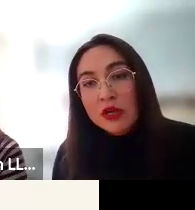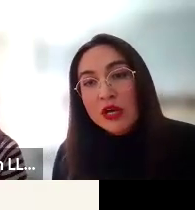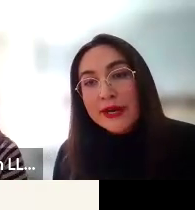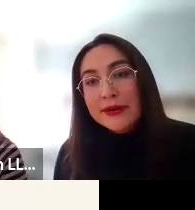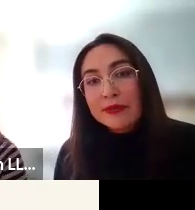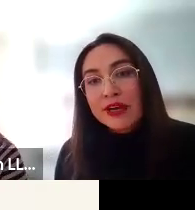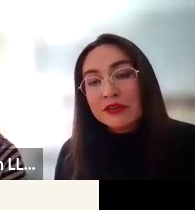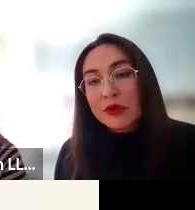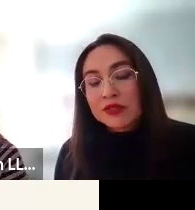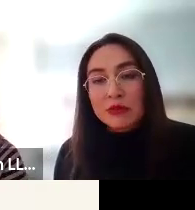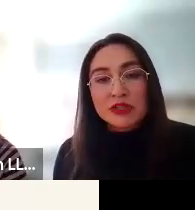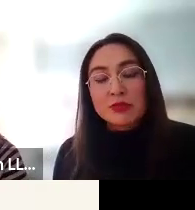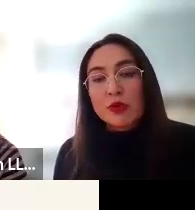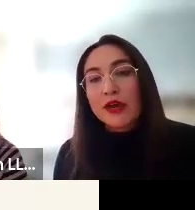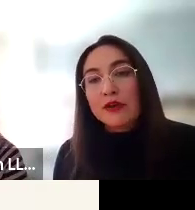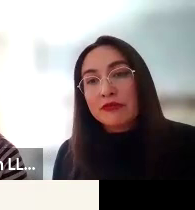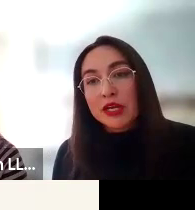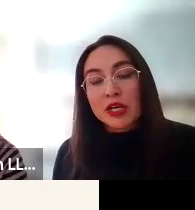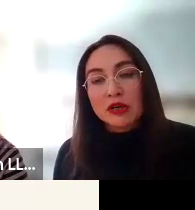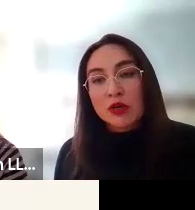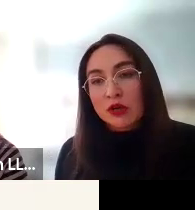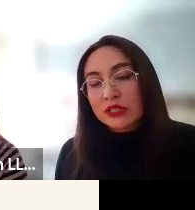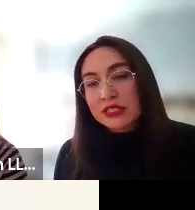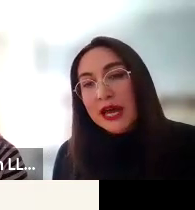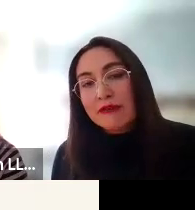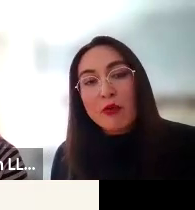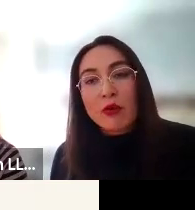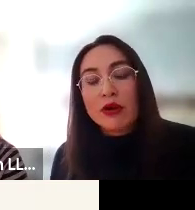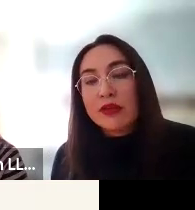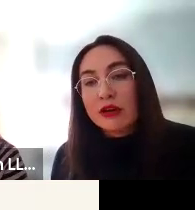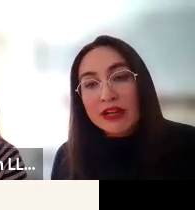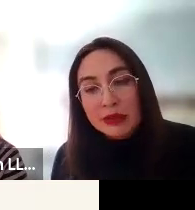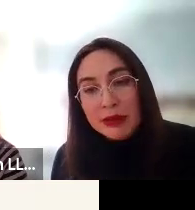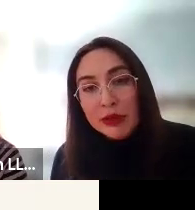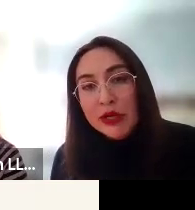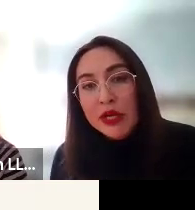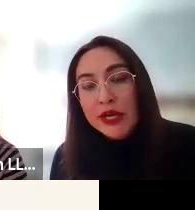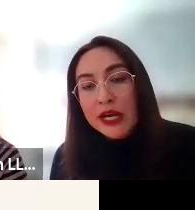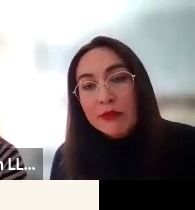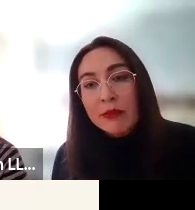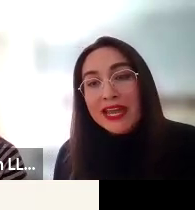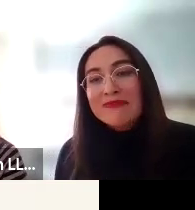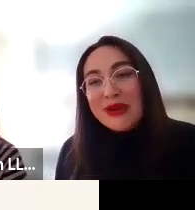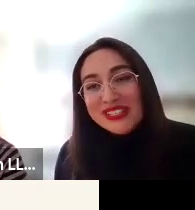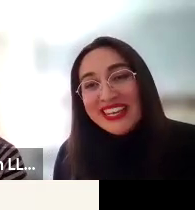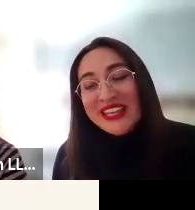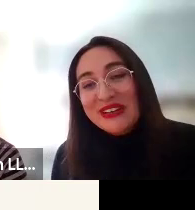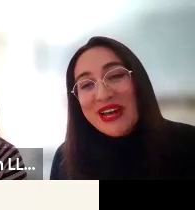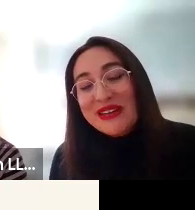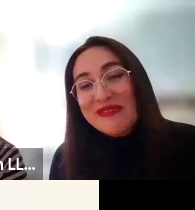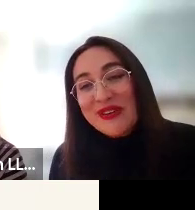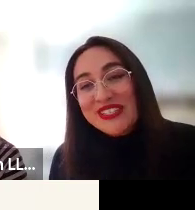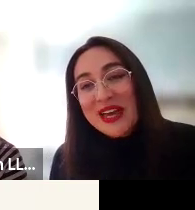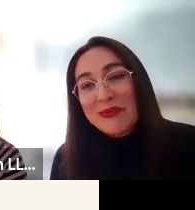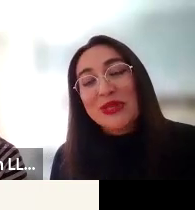homes. We've had folks come with the support of their one-on-one staff or their family member. And mostly, I think